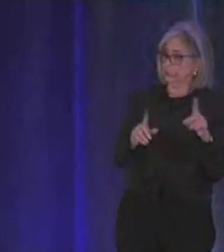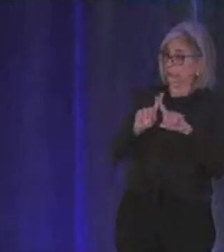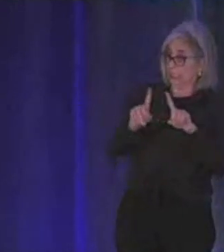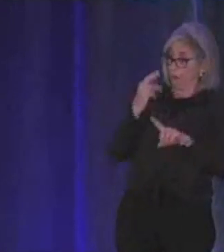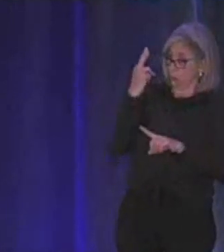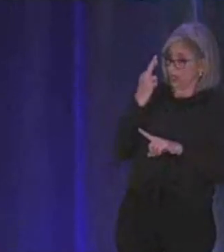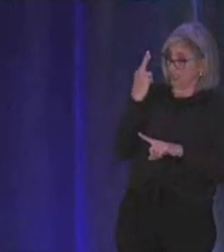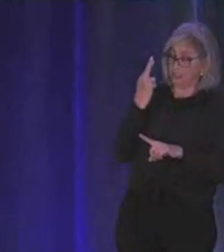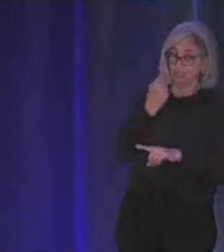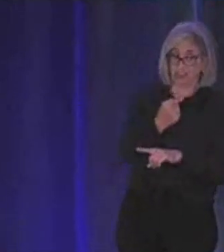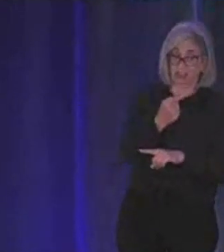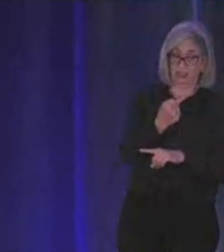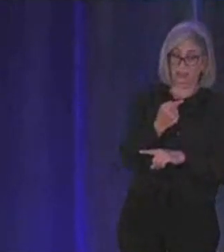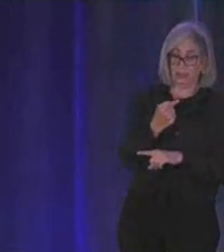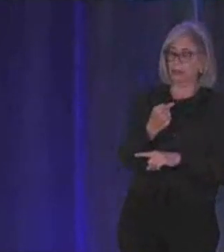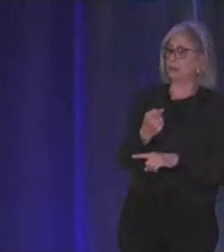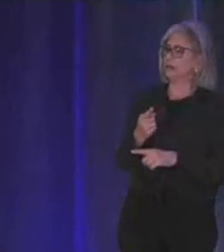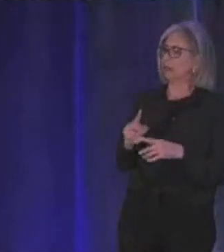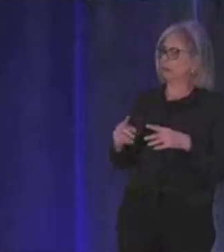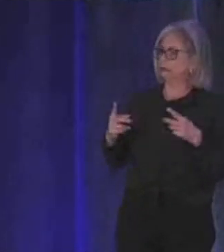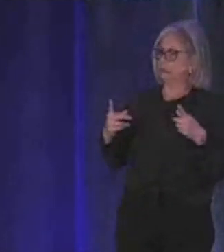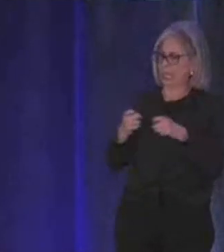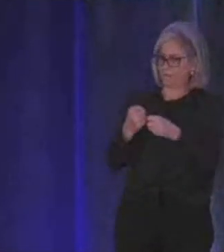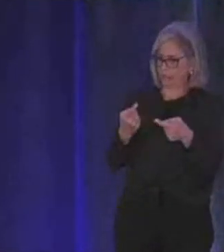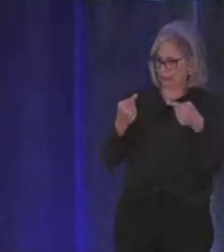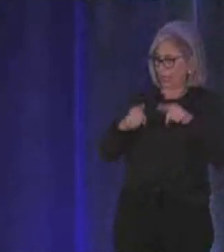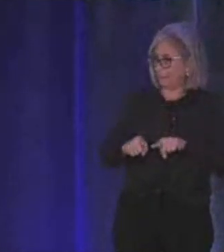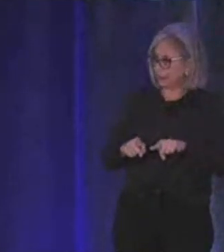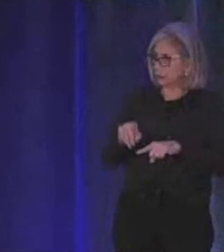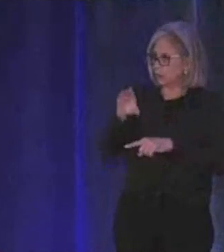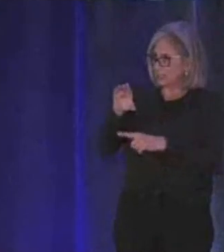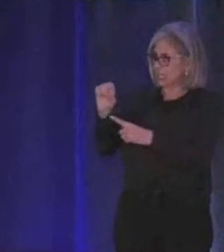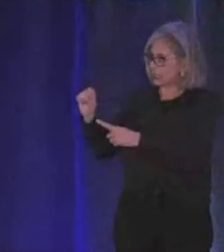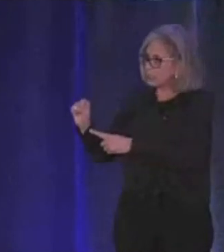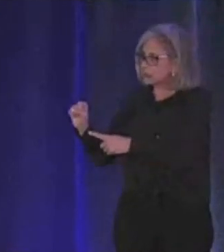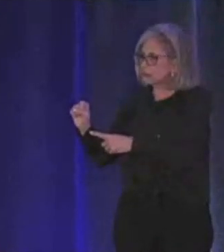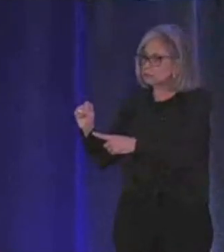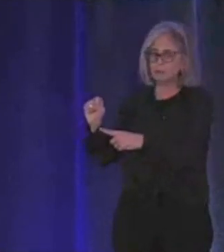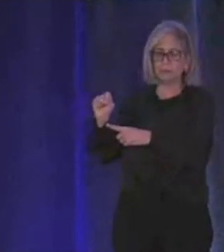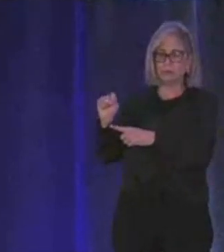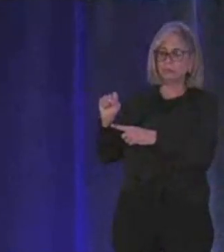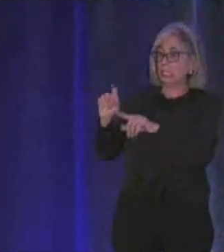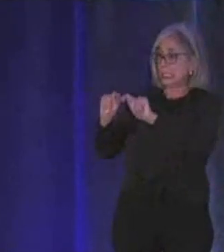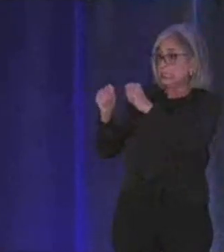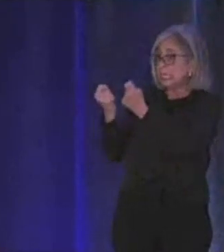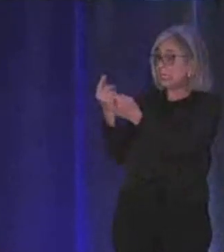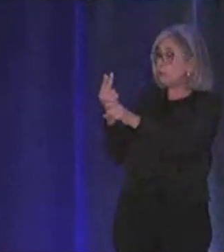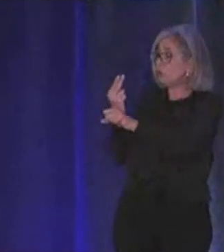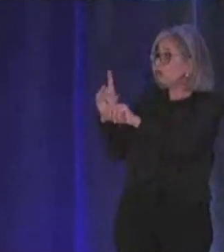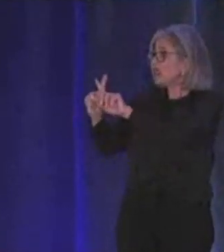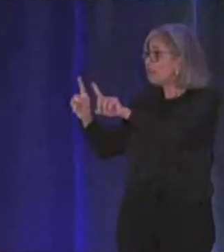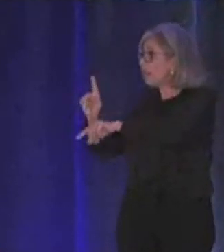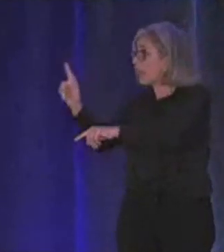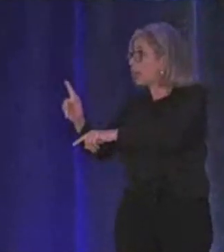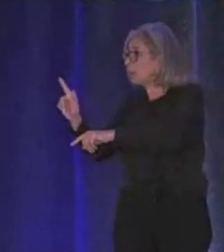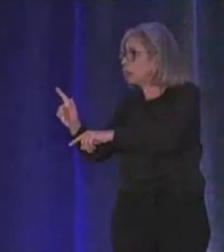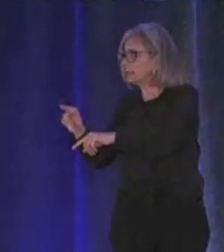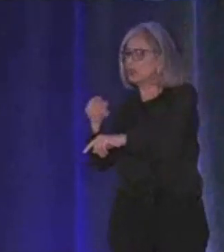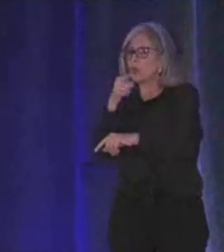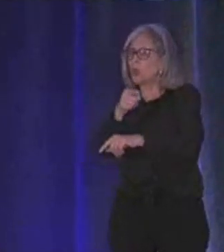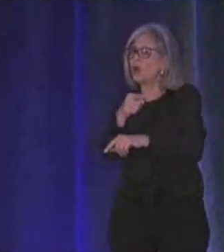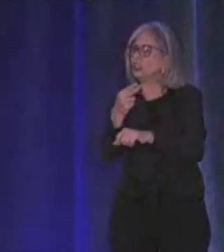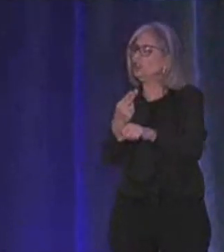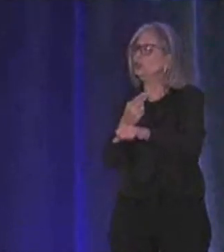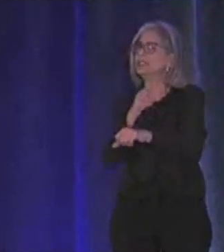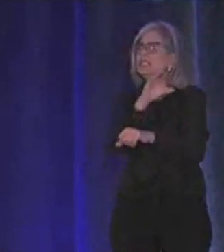why CSS conflicts could happen. You know, teams could use different CSS libraries. Maybe one team uses like a